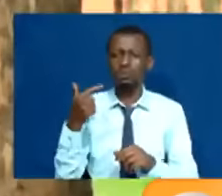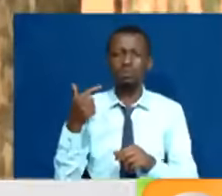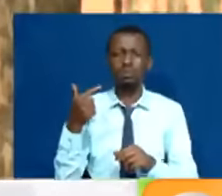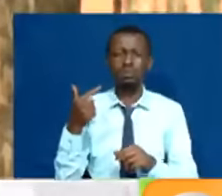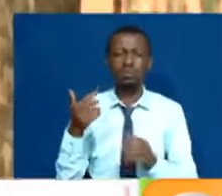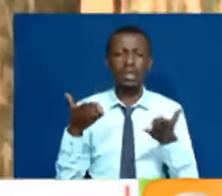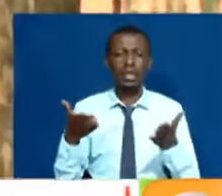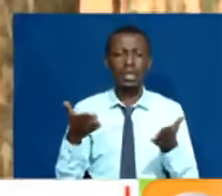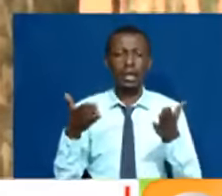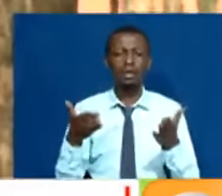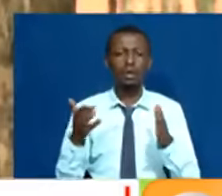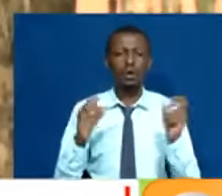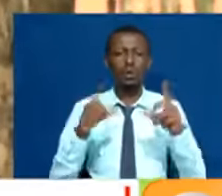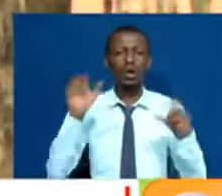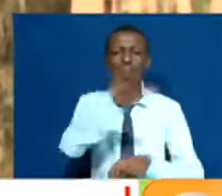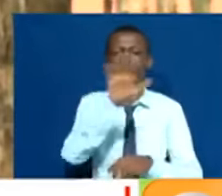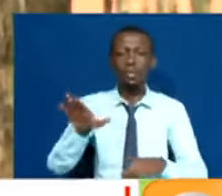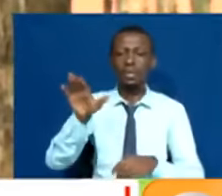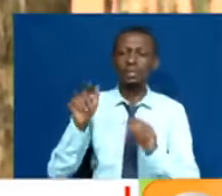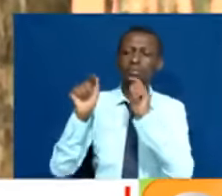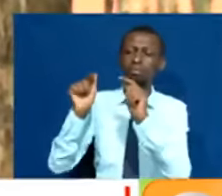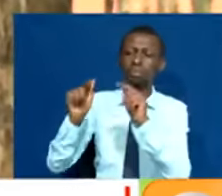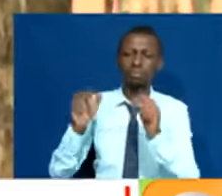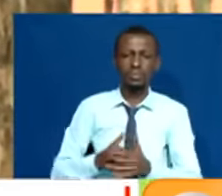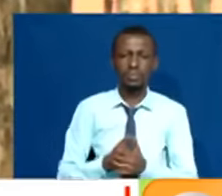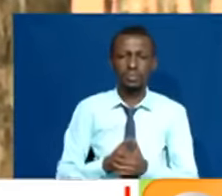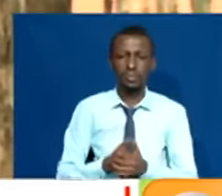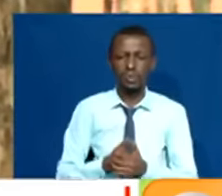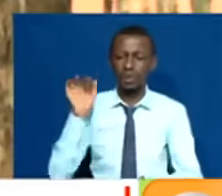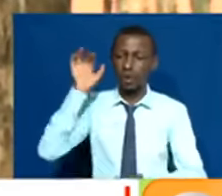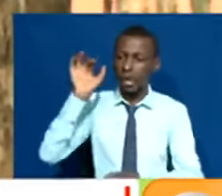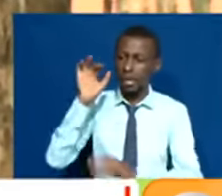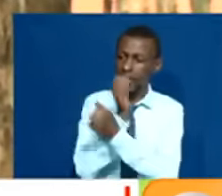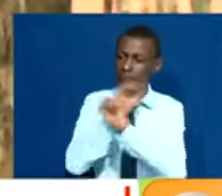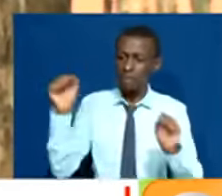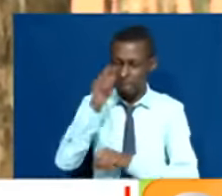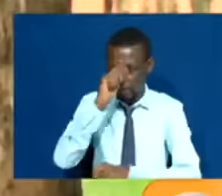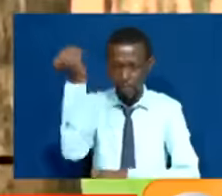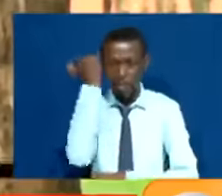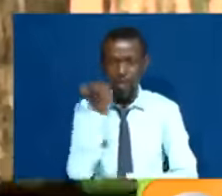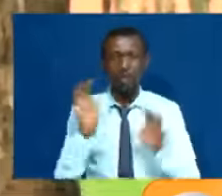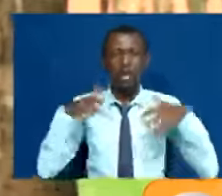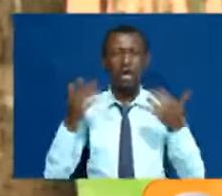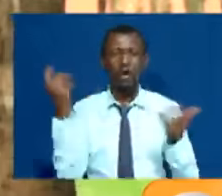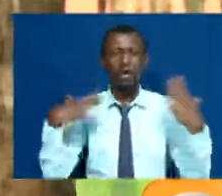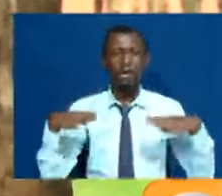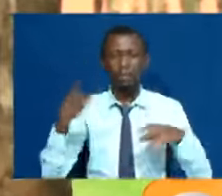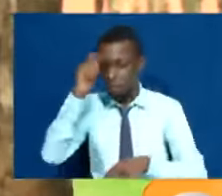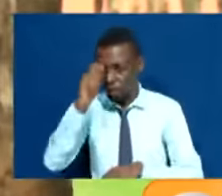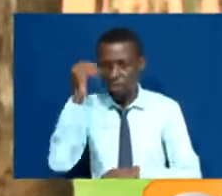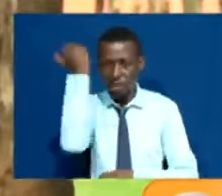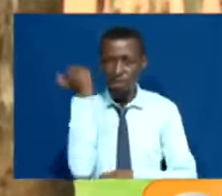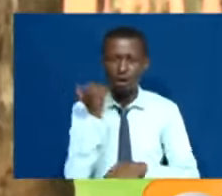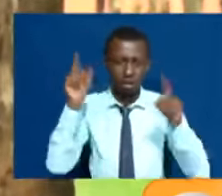rais uheshimu mahakama. Vile wa Kenya waliheshimu wakati mahakama ilitoa